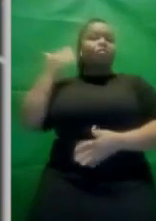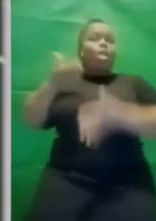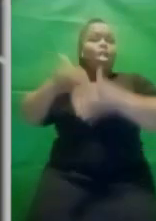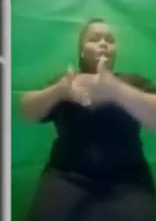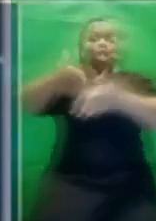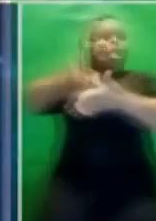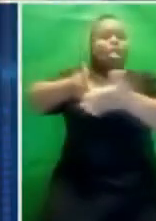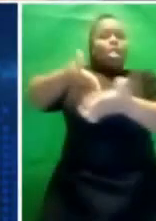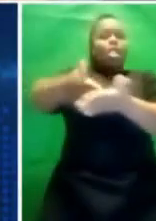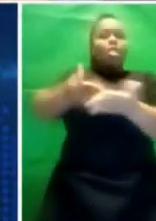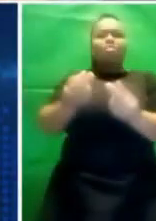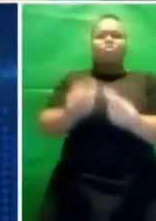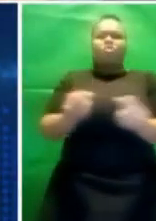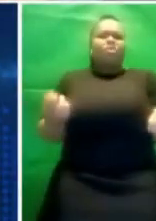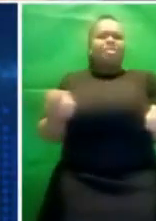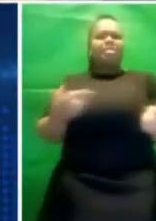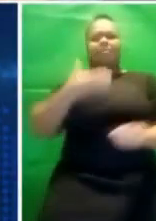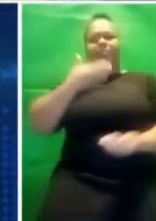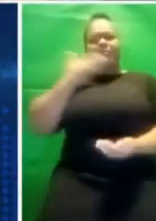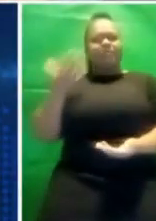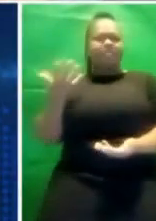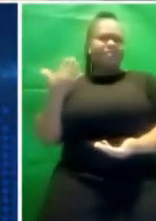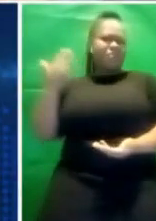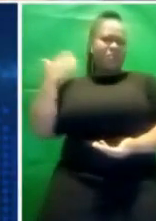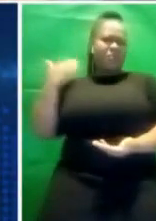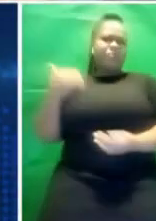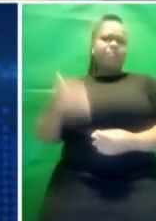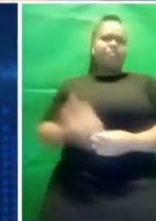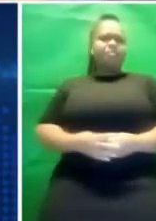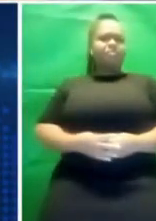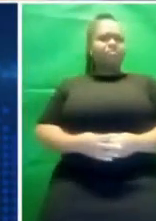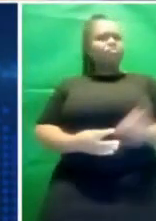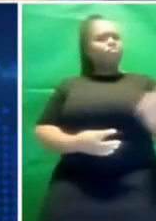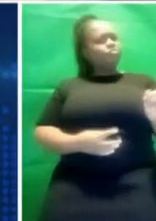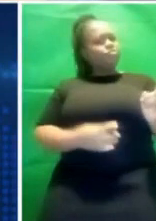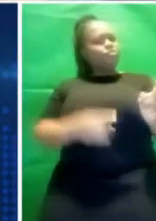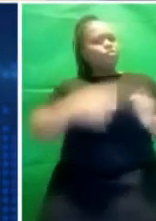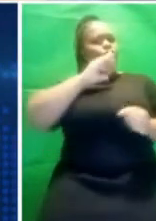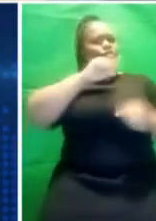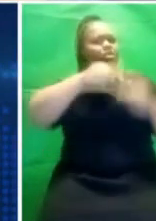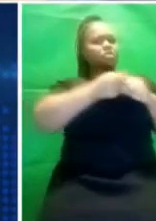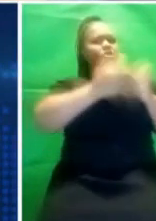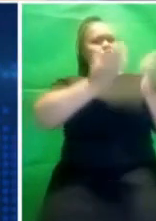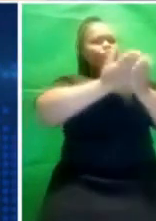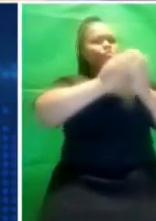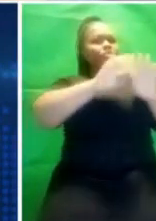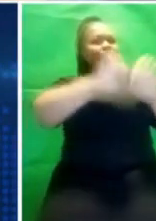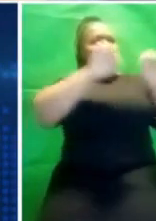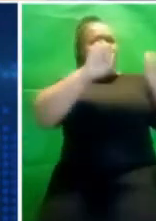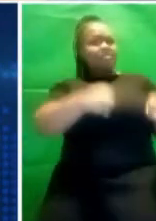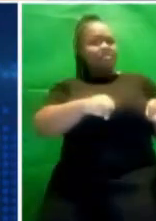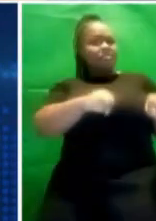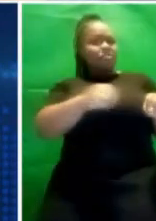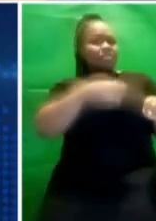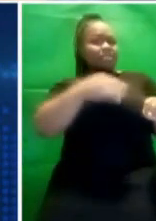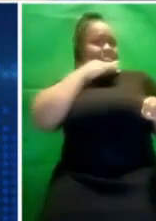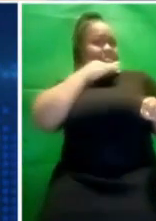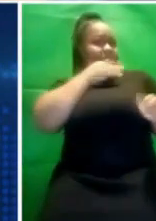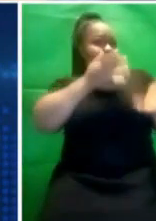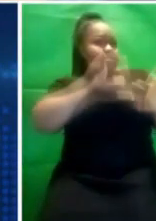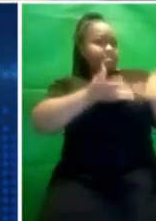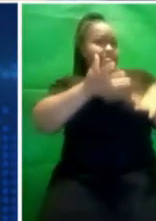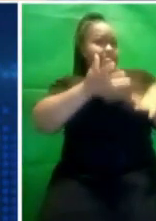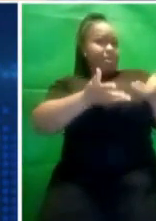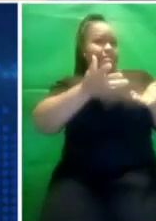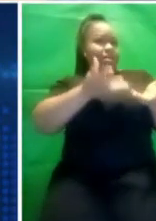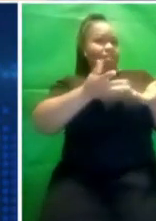right, you mentioned the school system. Does that mean that maybe hearing children can learn